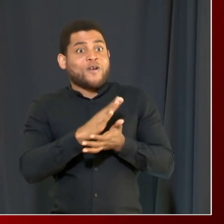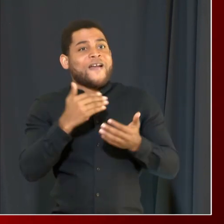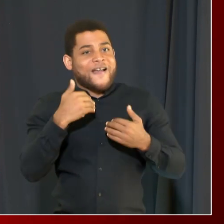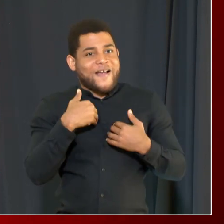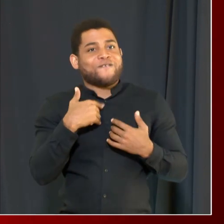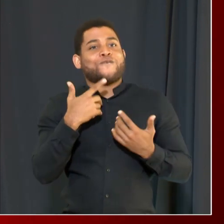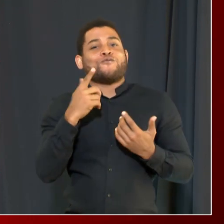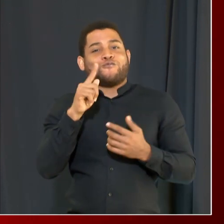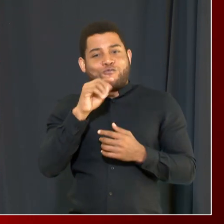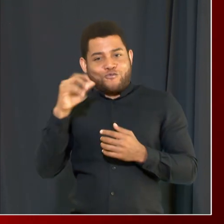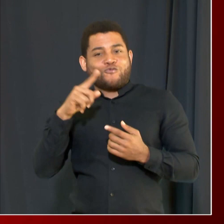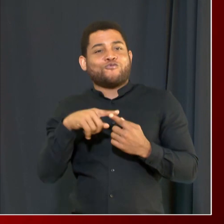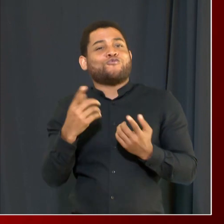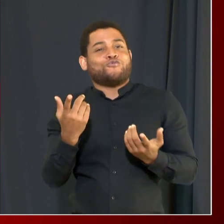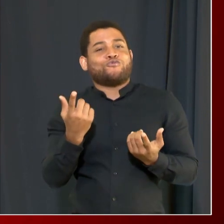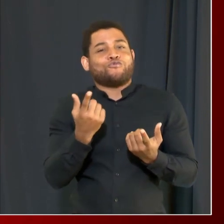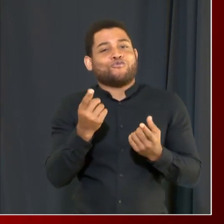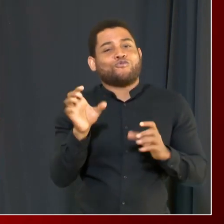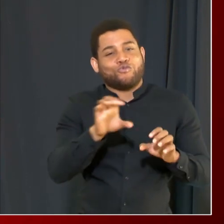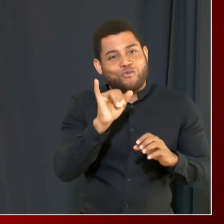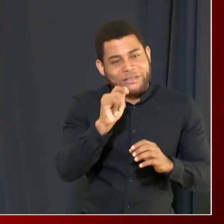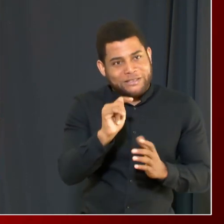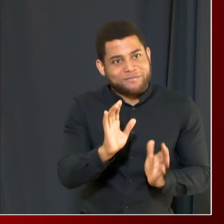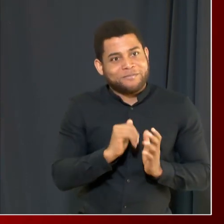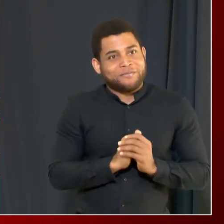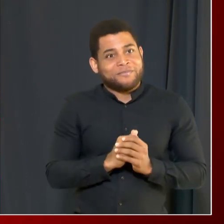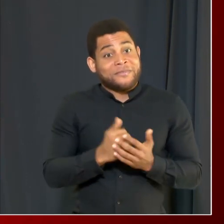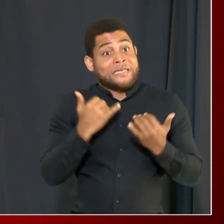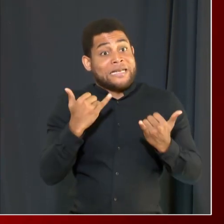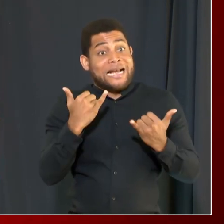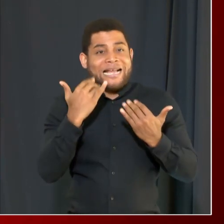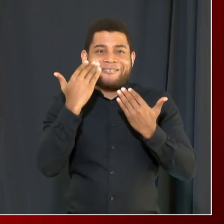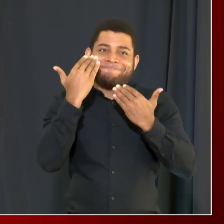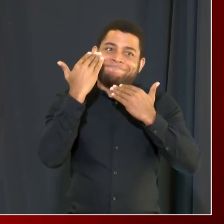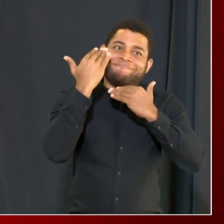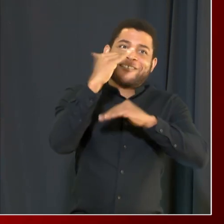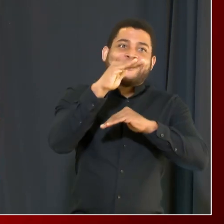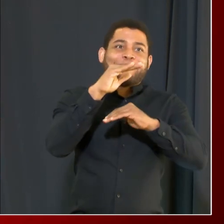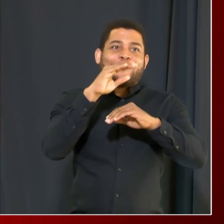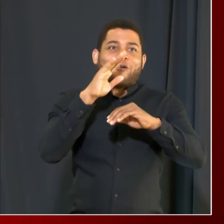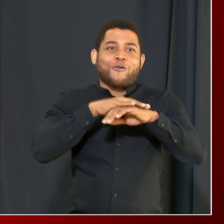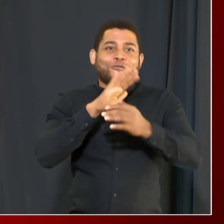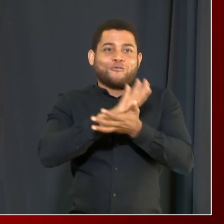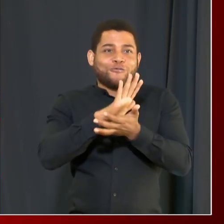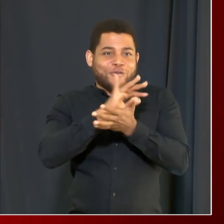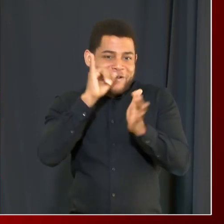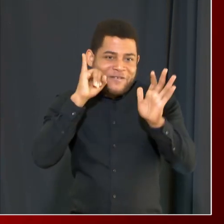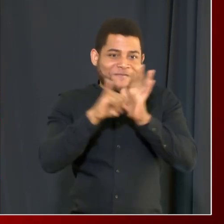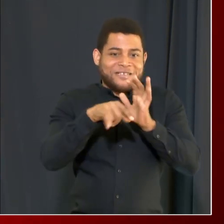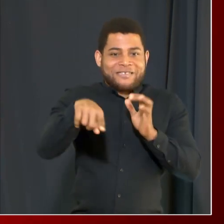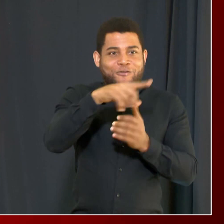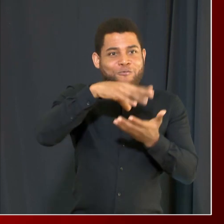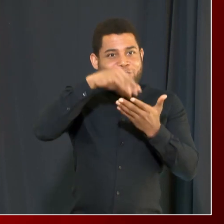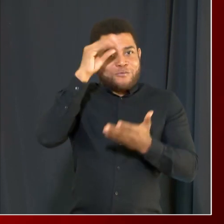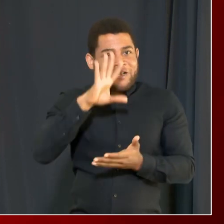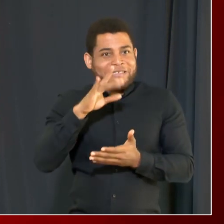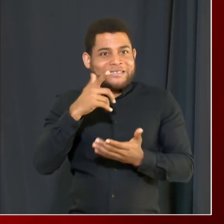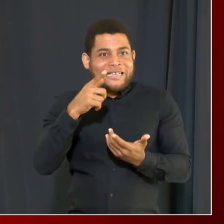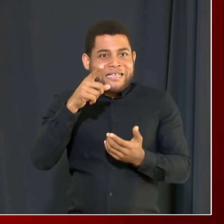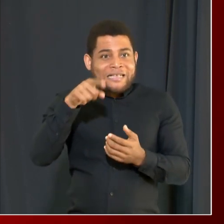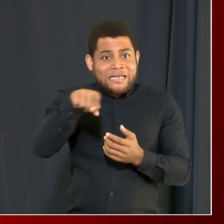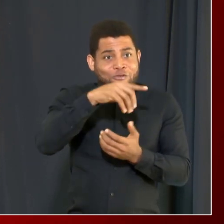that. There are currently limitations on the ability of a school to be able to identify a student who needs to be safely out of the school and place